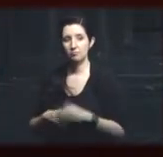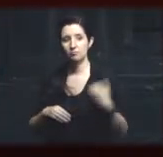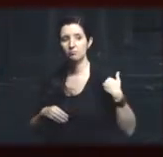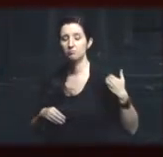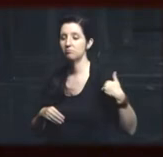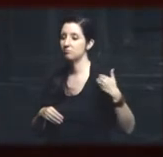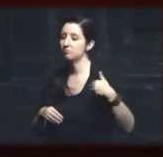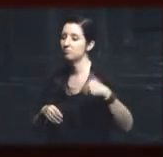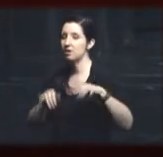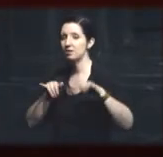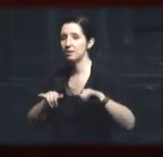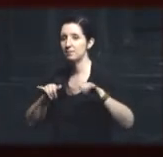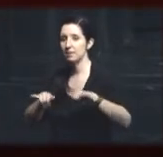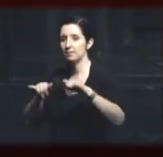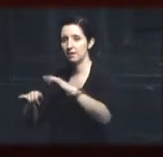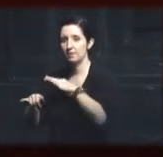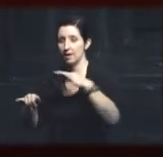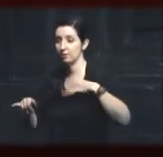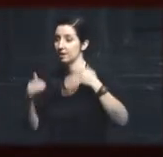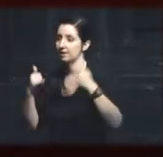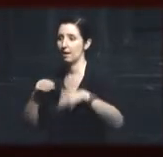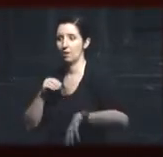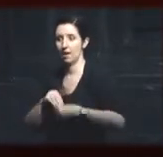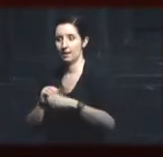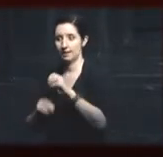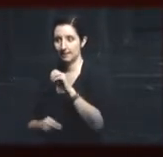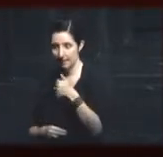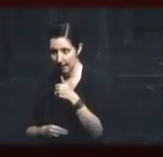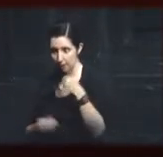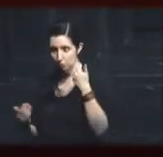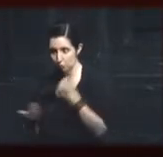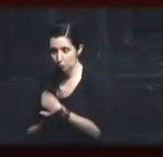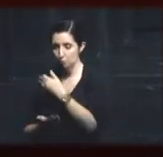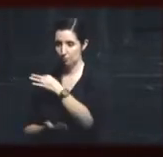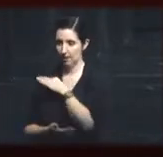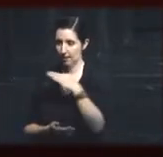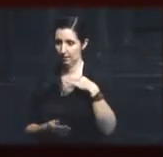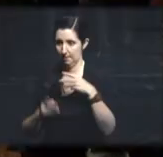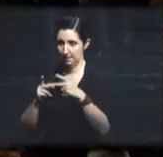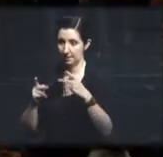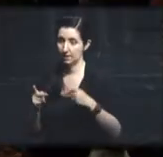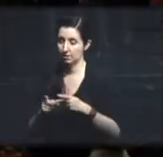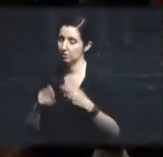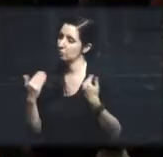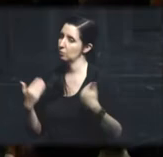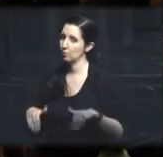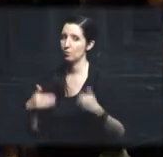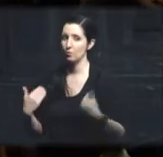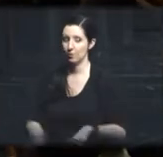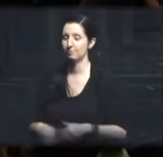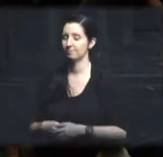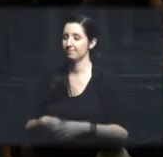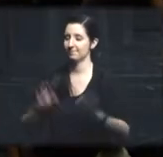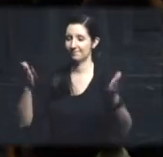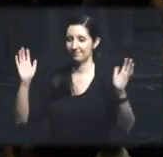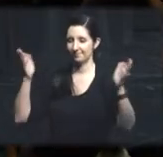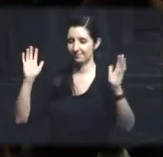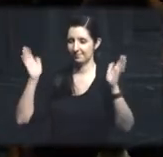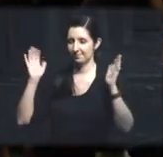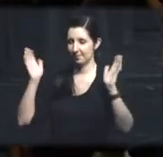a huge investment in new faculty, bringing on 10 new faculty positions. So